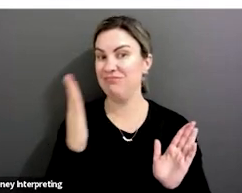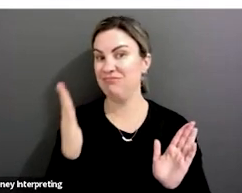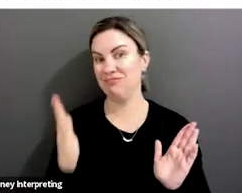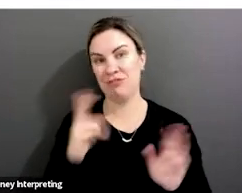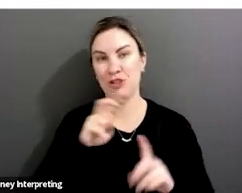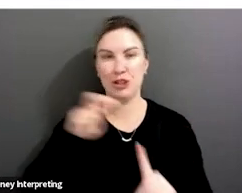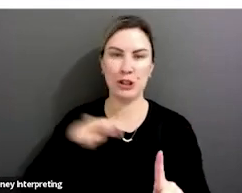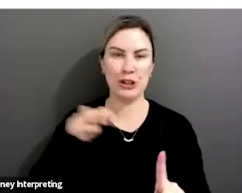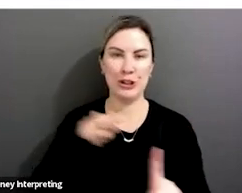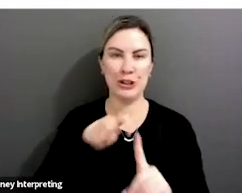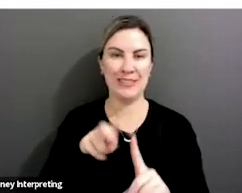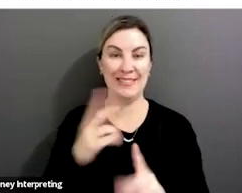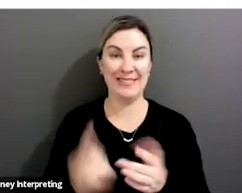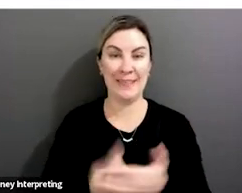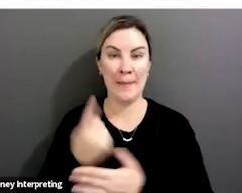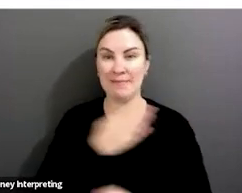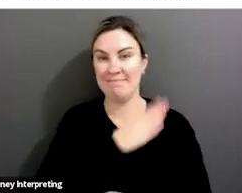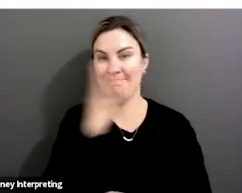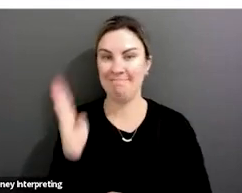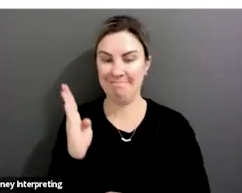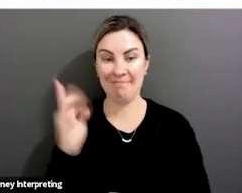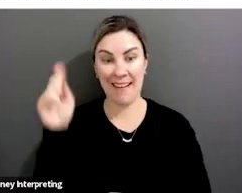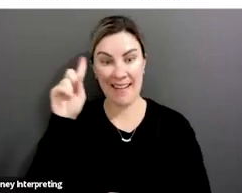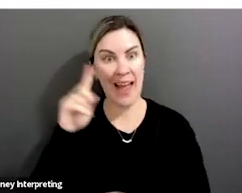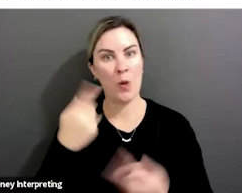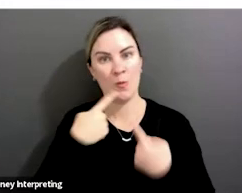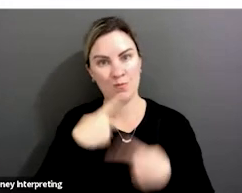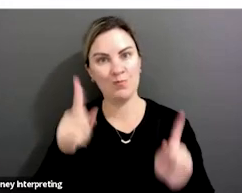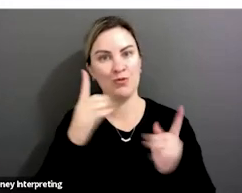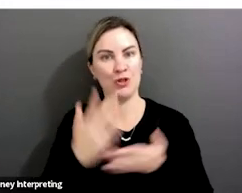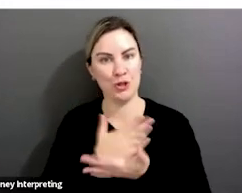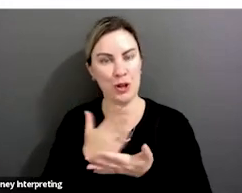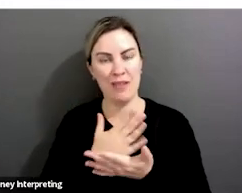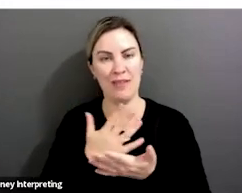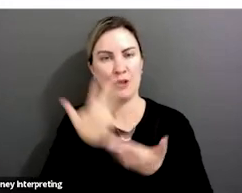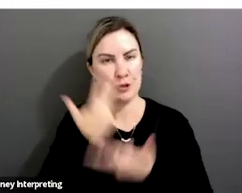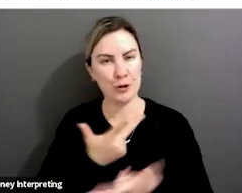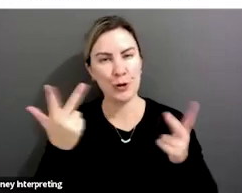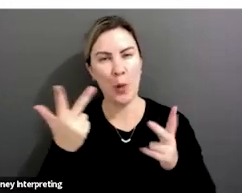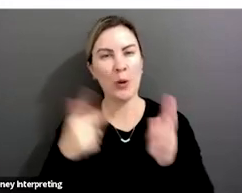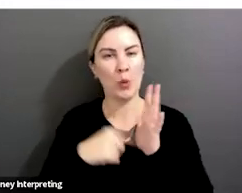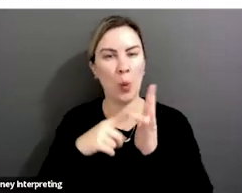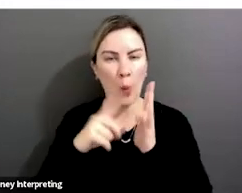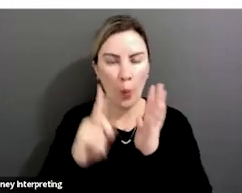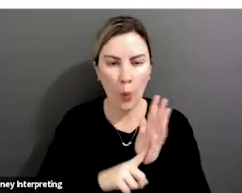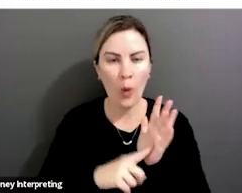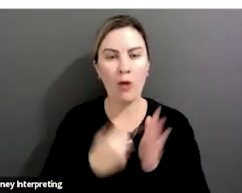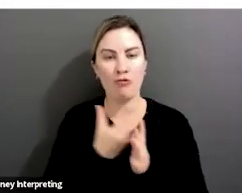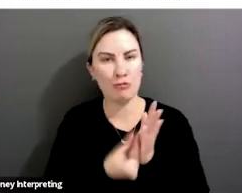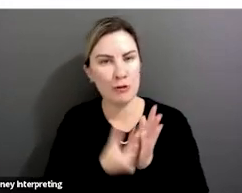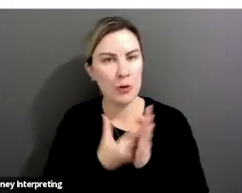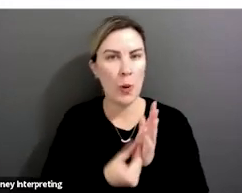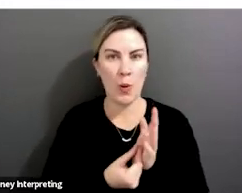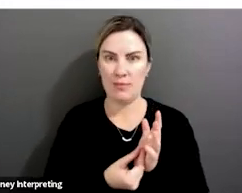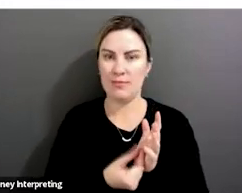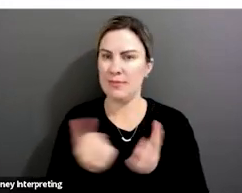today, sharing this with you, of building these tools and resources together and streamlining the person-centered emergency preparedness approach that